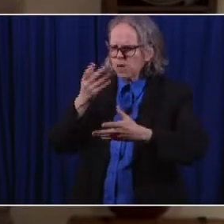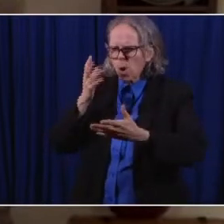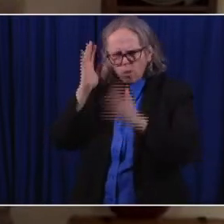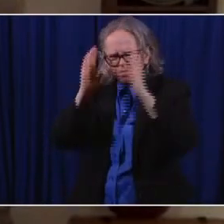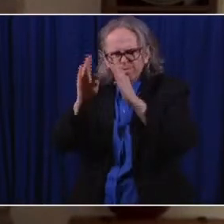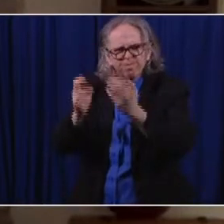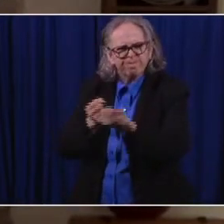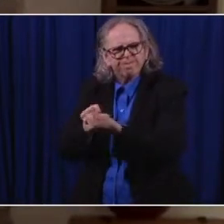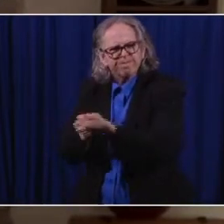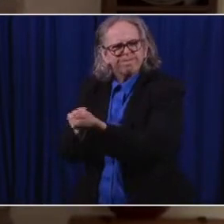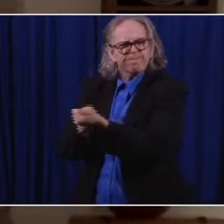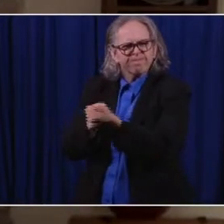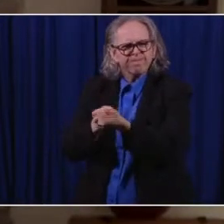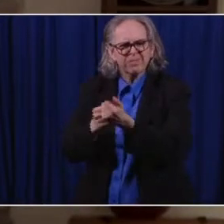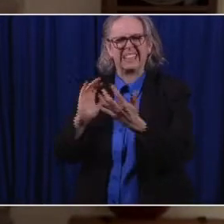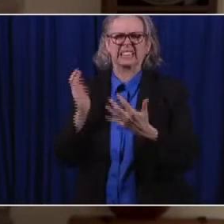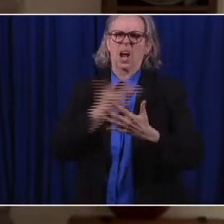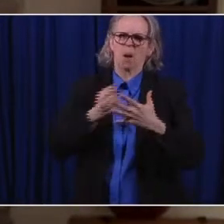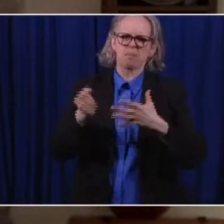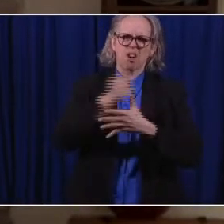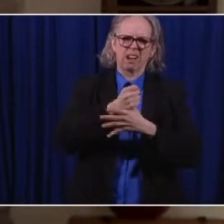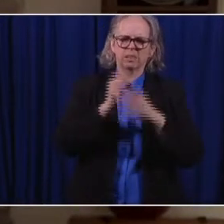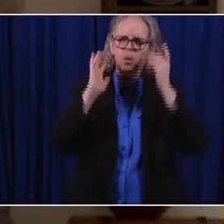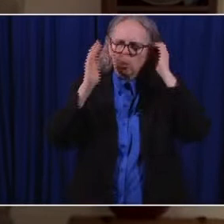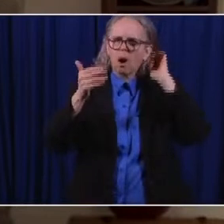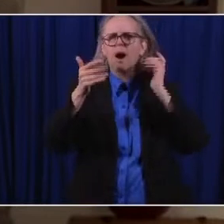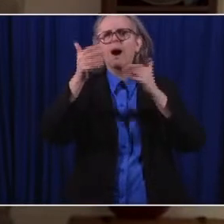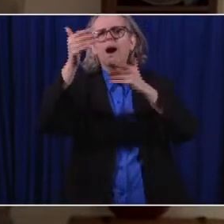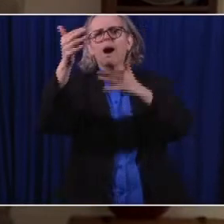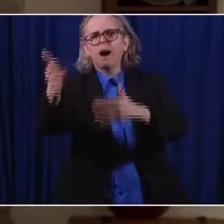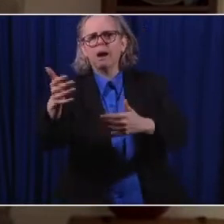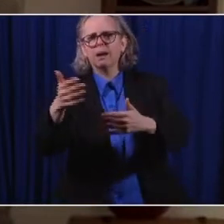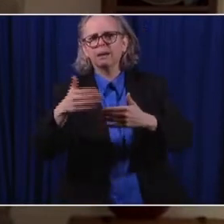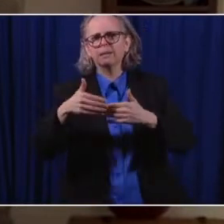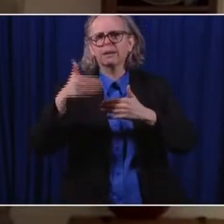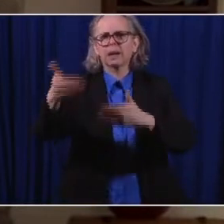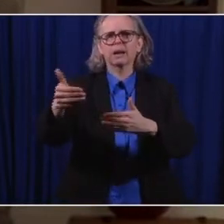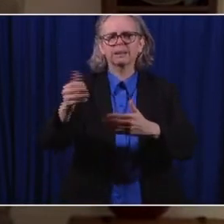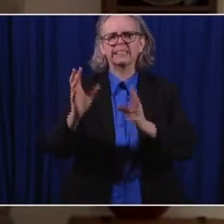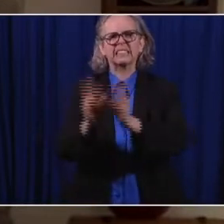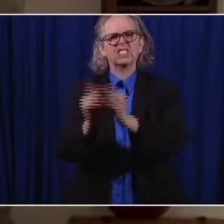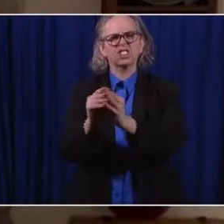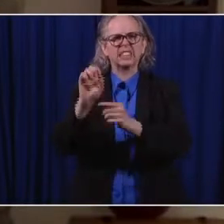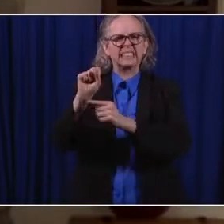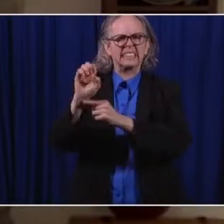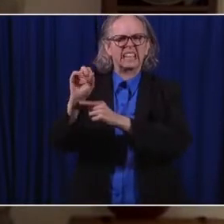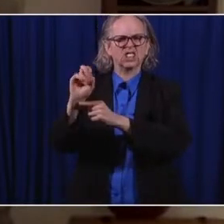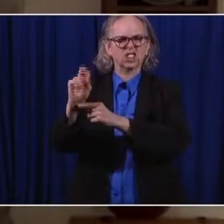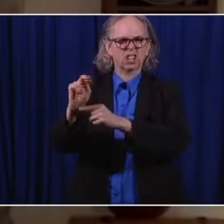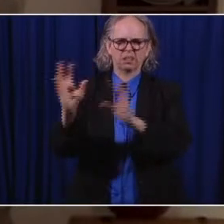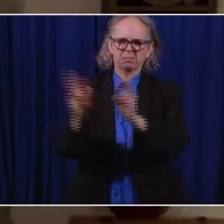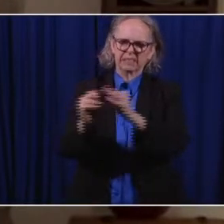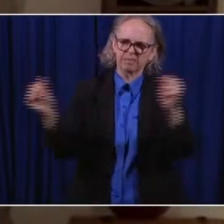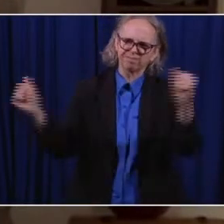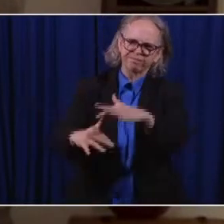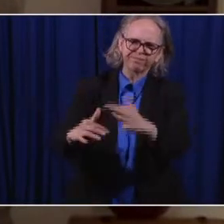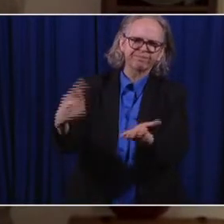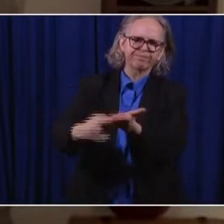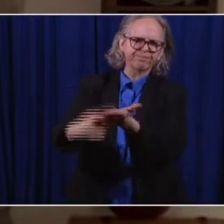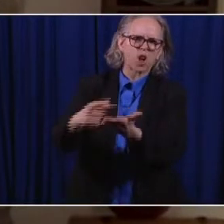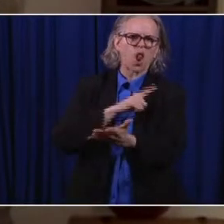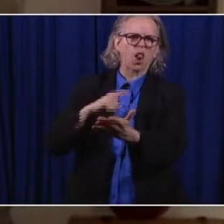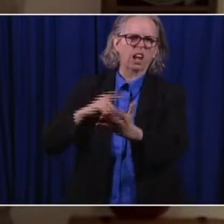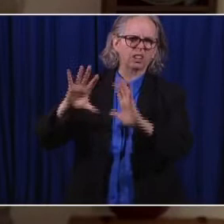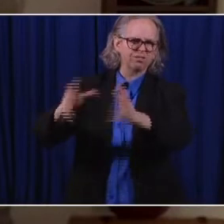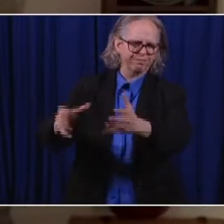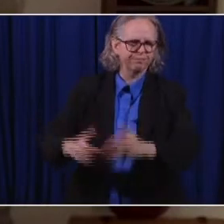that we're certainly going to be looking at in the next session as far as COVID. Another thing that's certainly going to be a priority, and